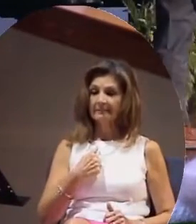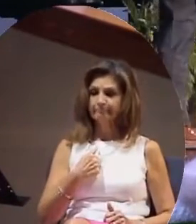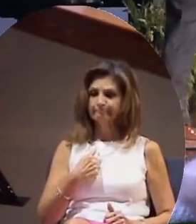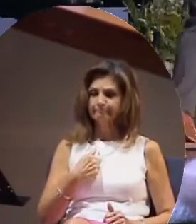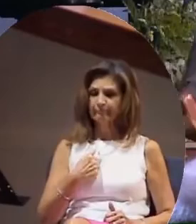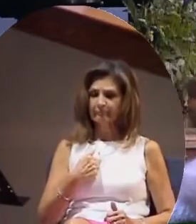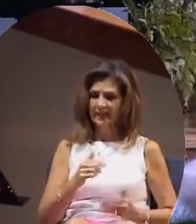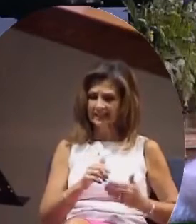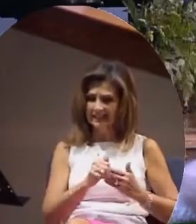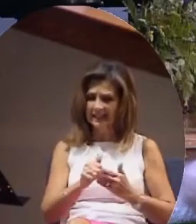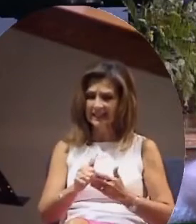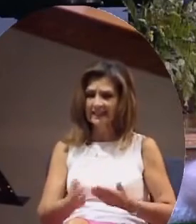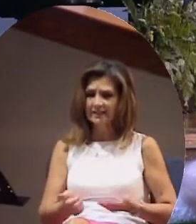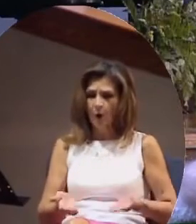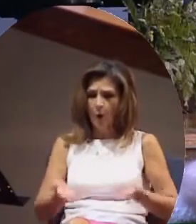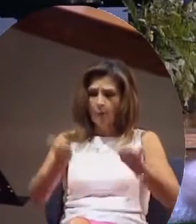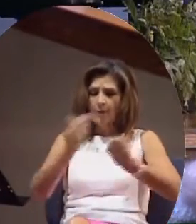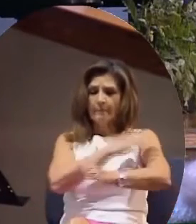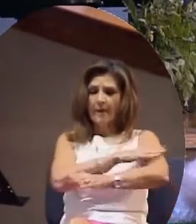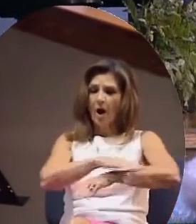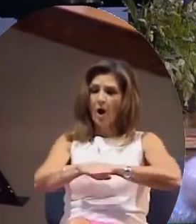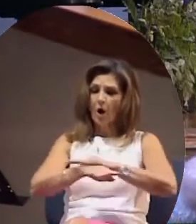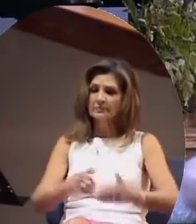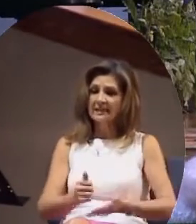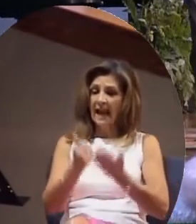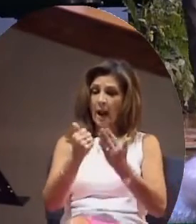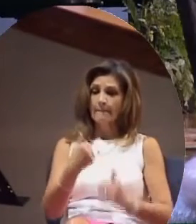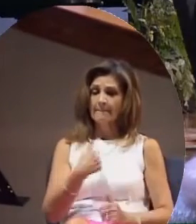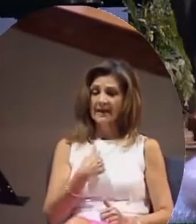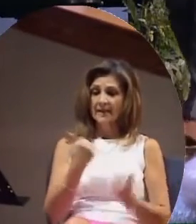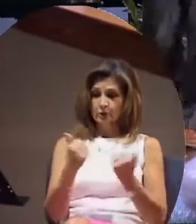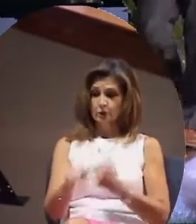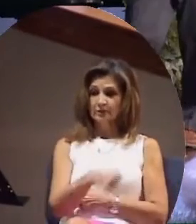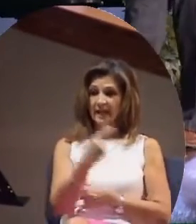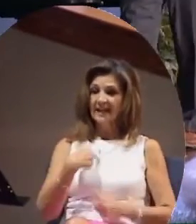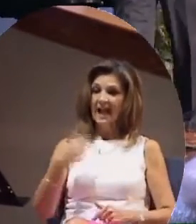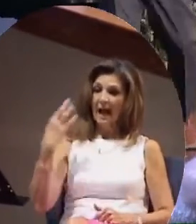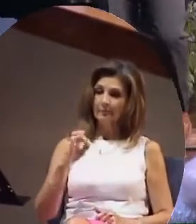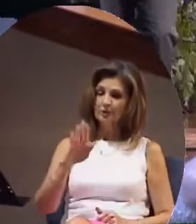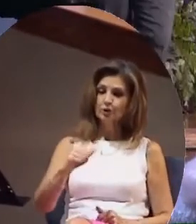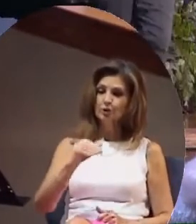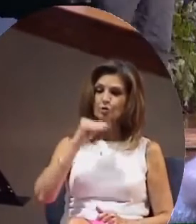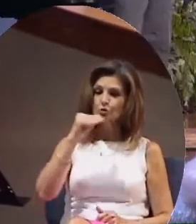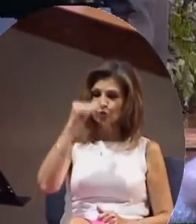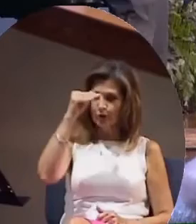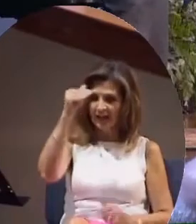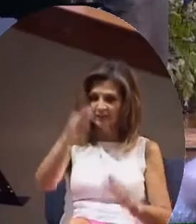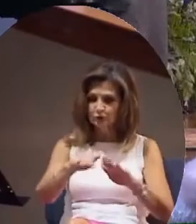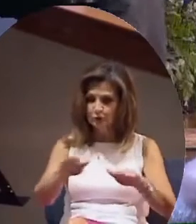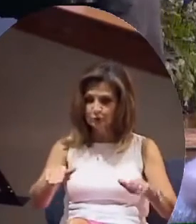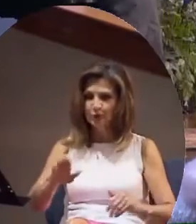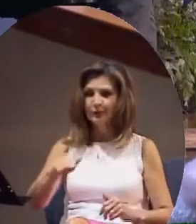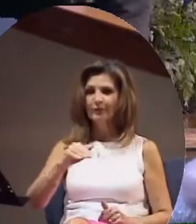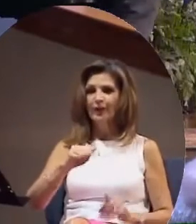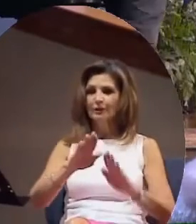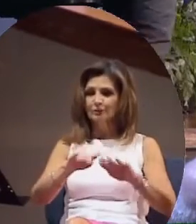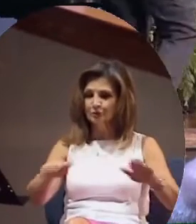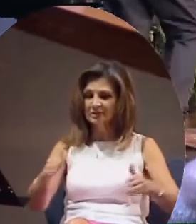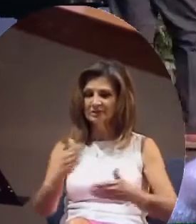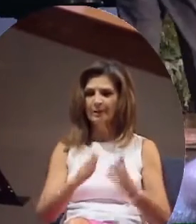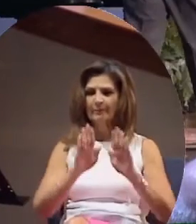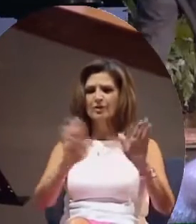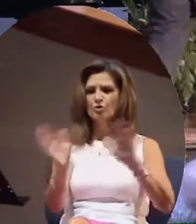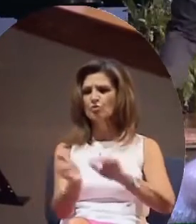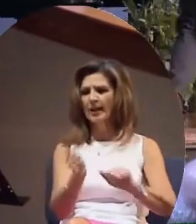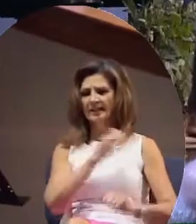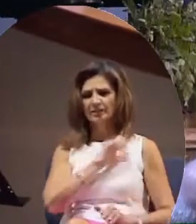up. They was going to help me. And today, I'm getting to preach to their grandkids. I'm getting to preach to their children. Some of the